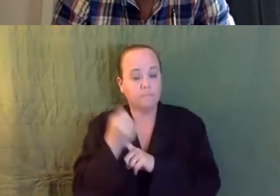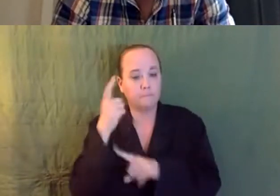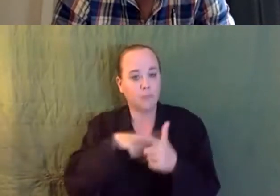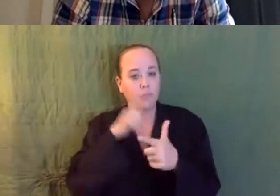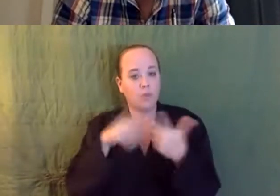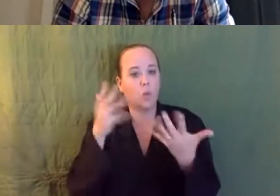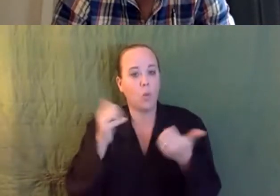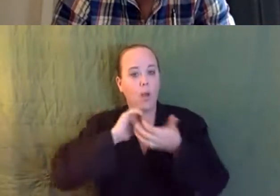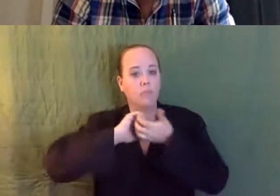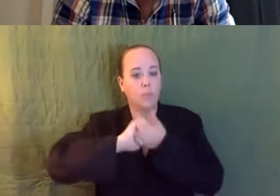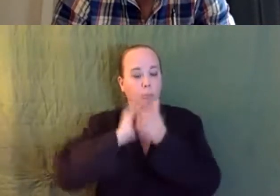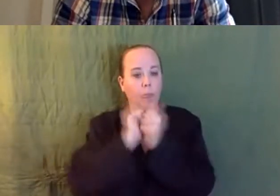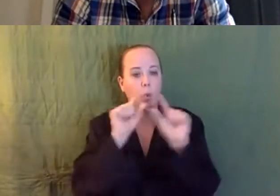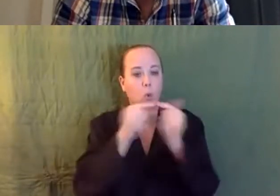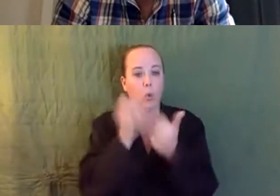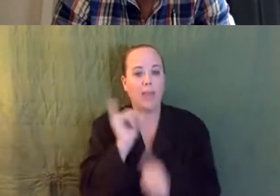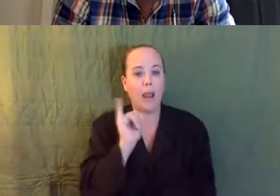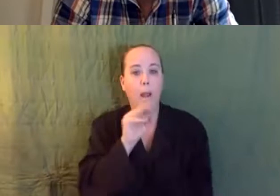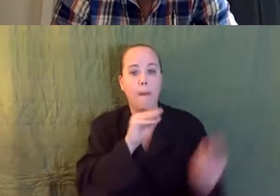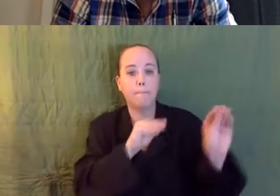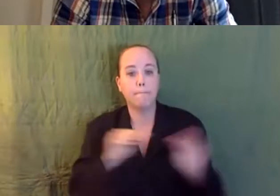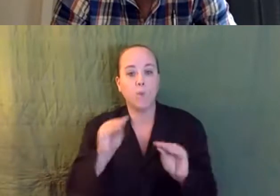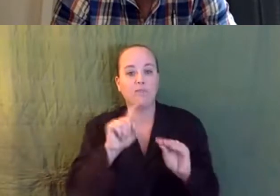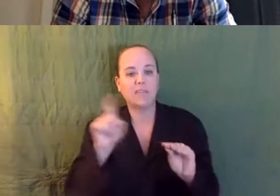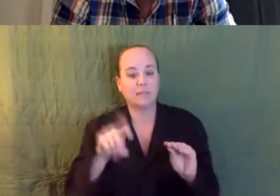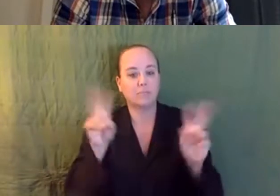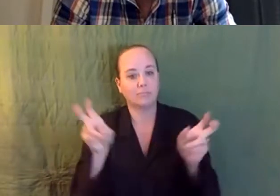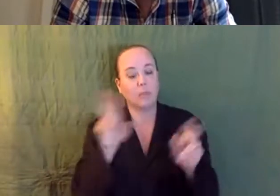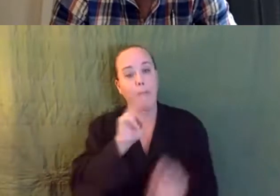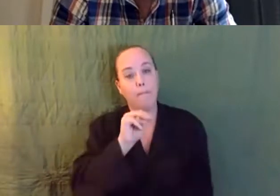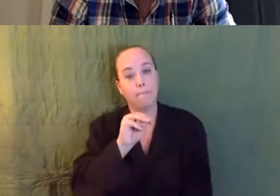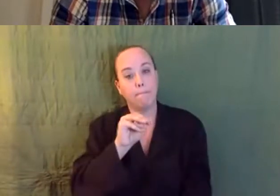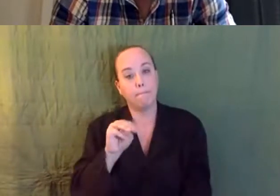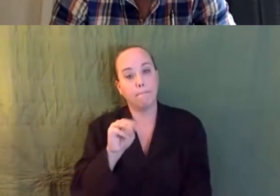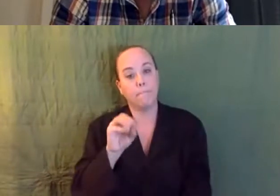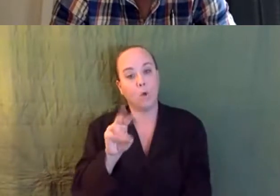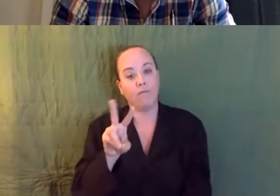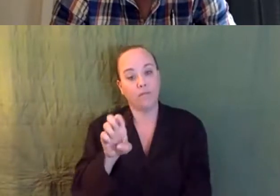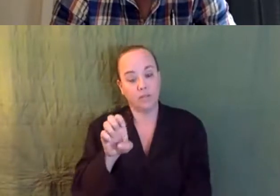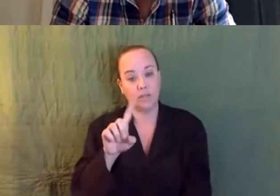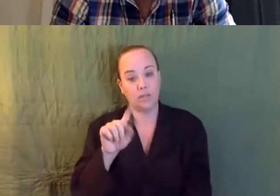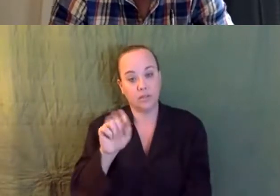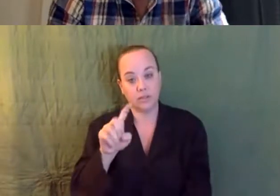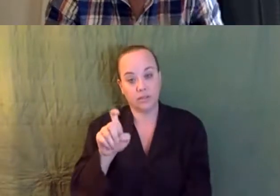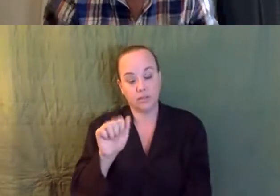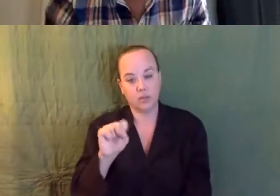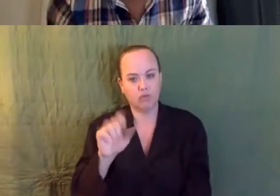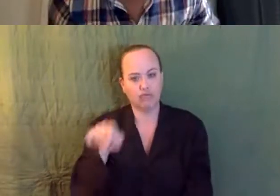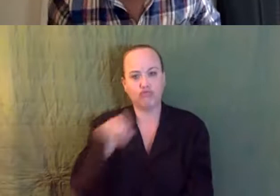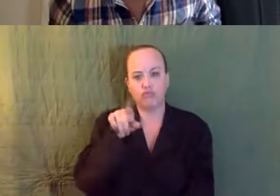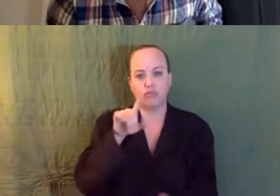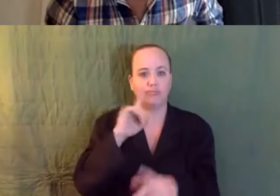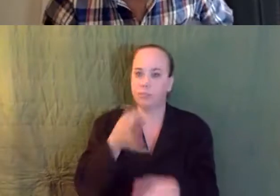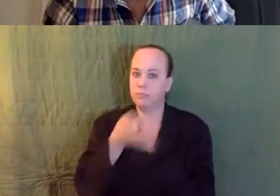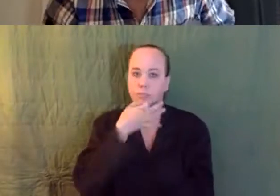want to partner with groups like Move Texas that are really the experts on this. In my first few weeks, I've said before, I want to meet